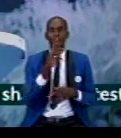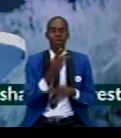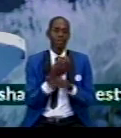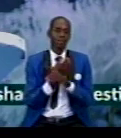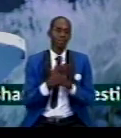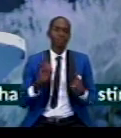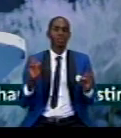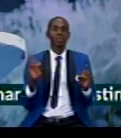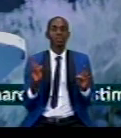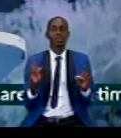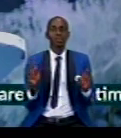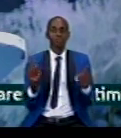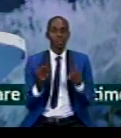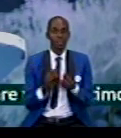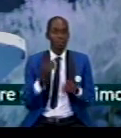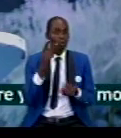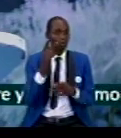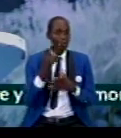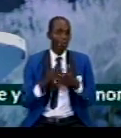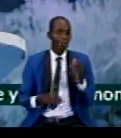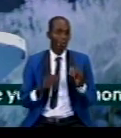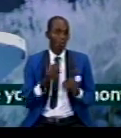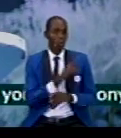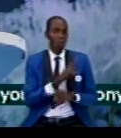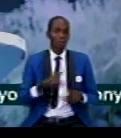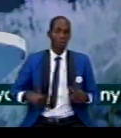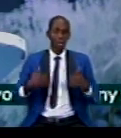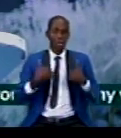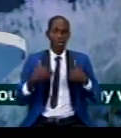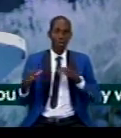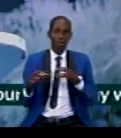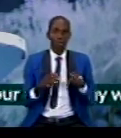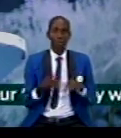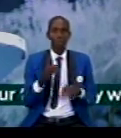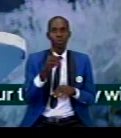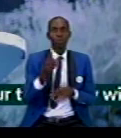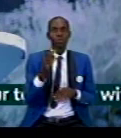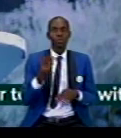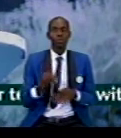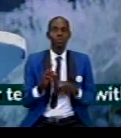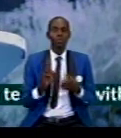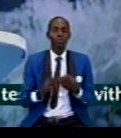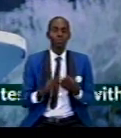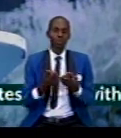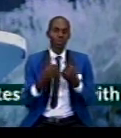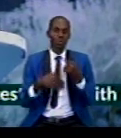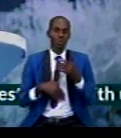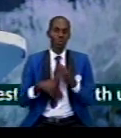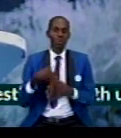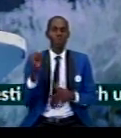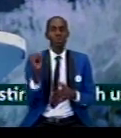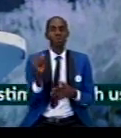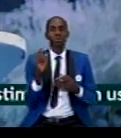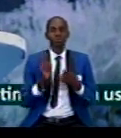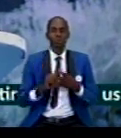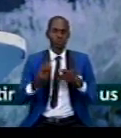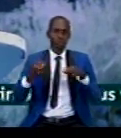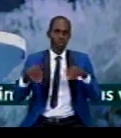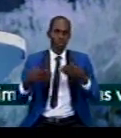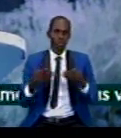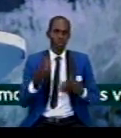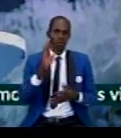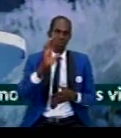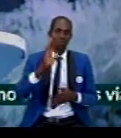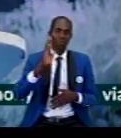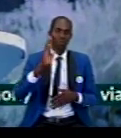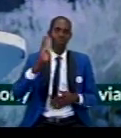you just come out to the left side, my left hand here. Our pastors and leaders are there